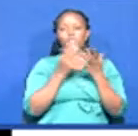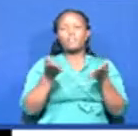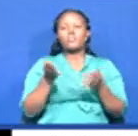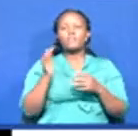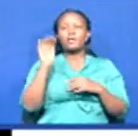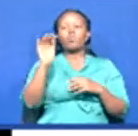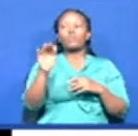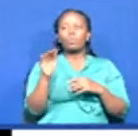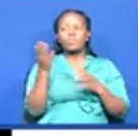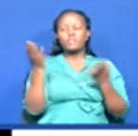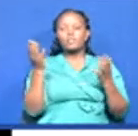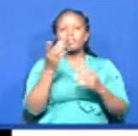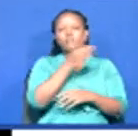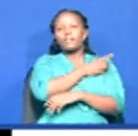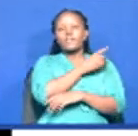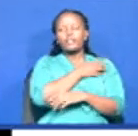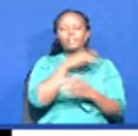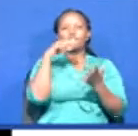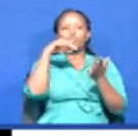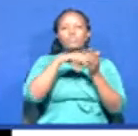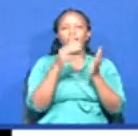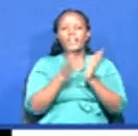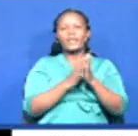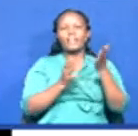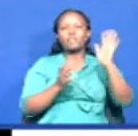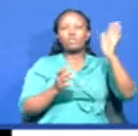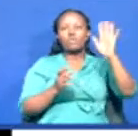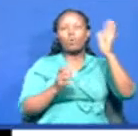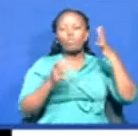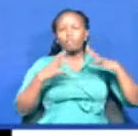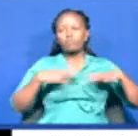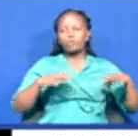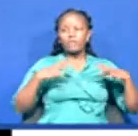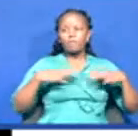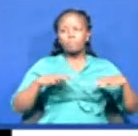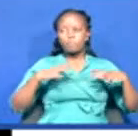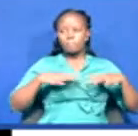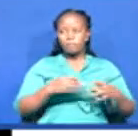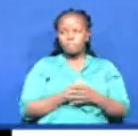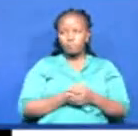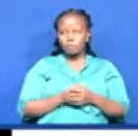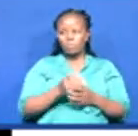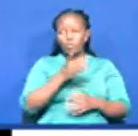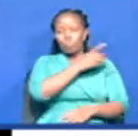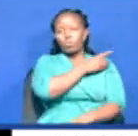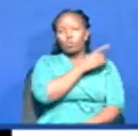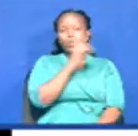kindly just stand and wave to the people, kindly, Dr. Wambua,